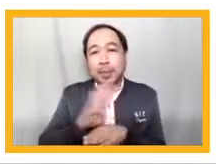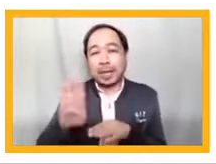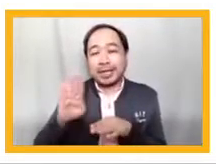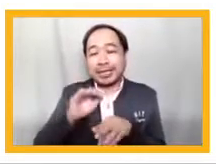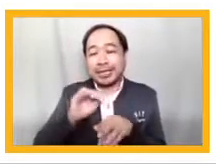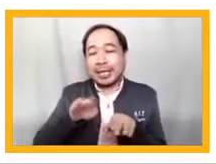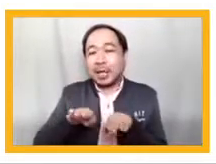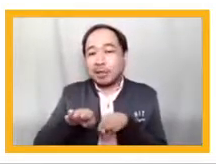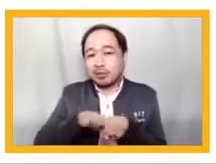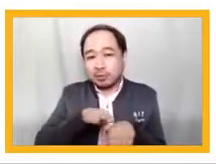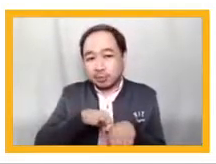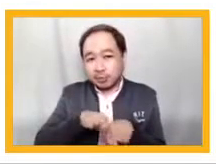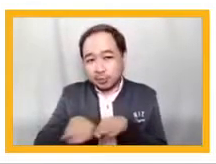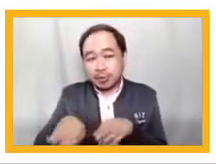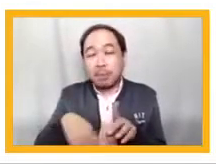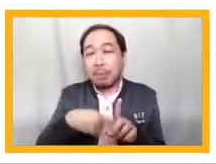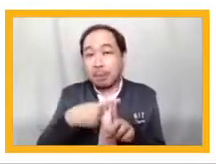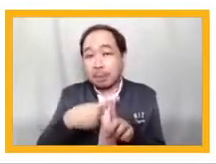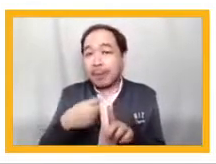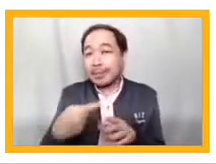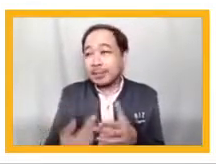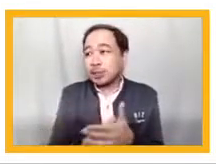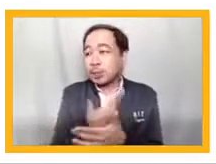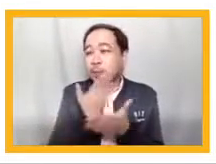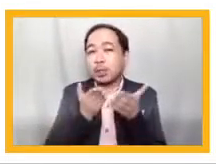adopt some new ways of education.